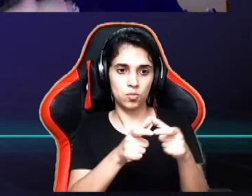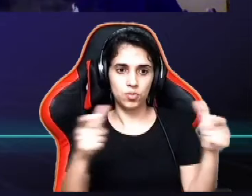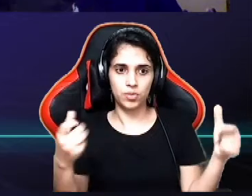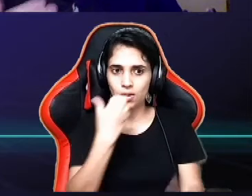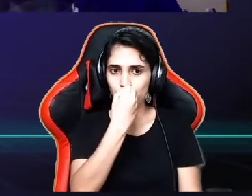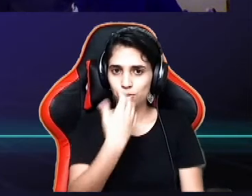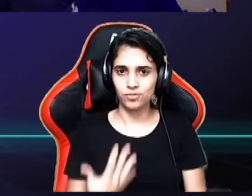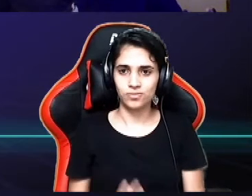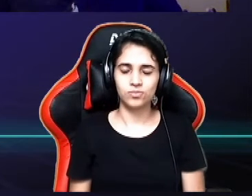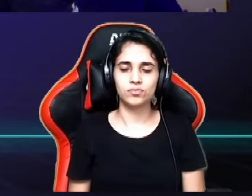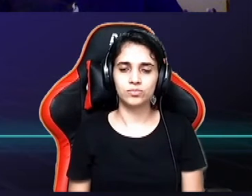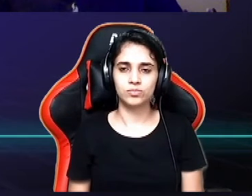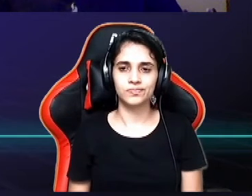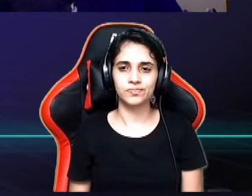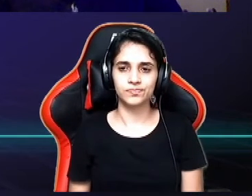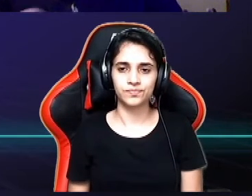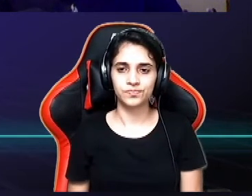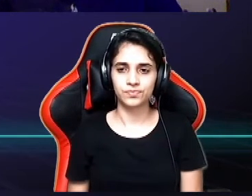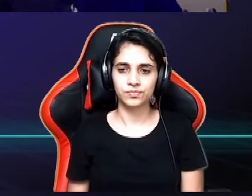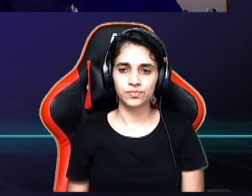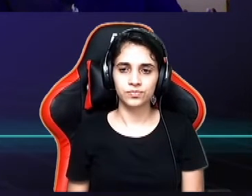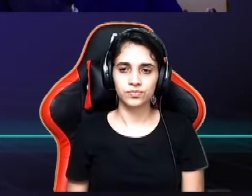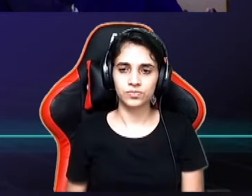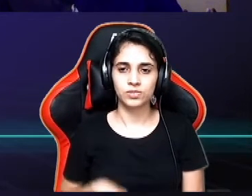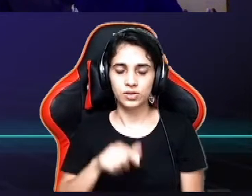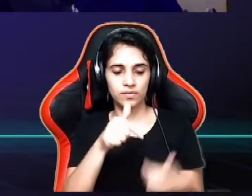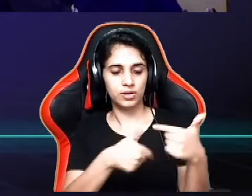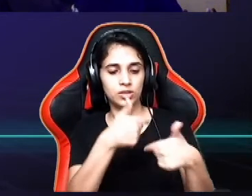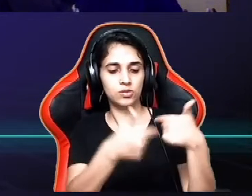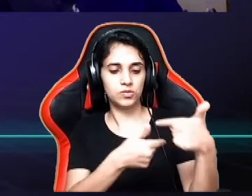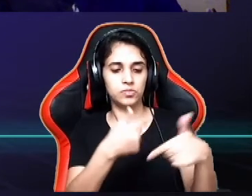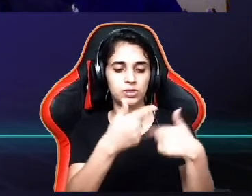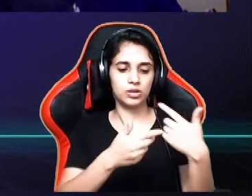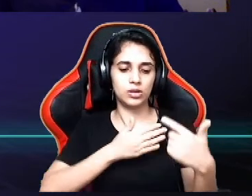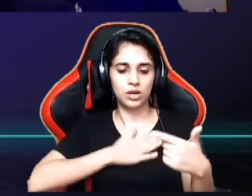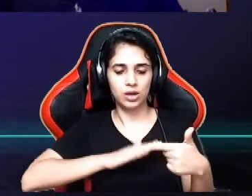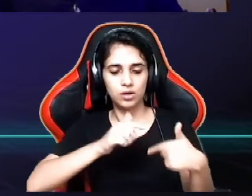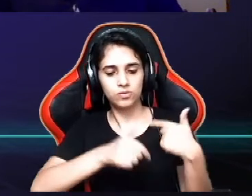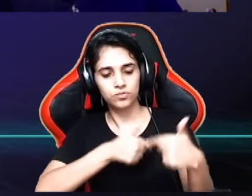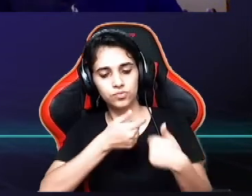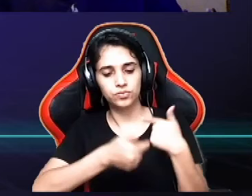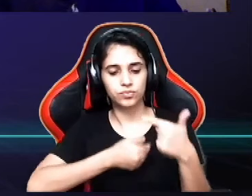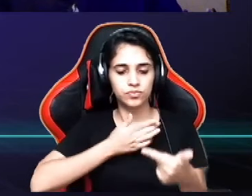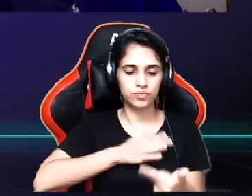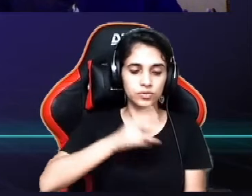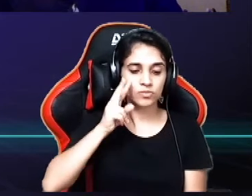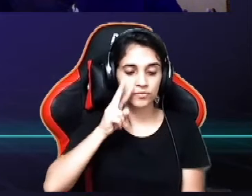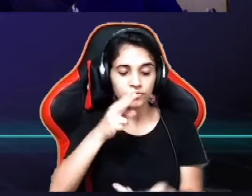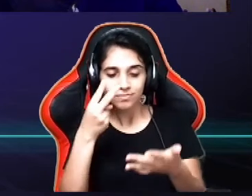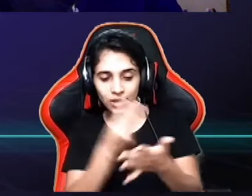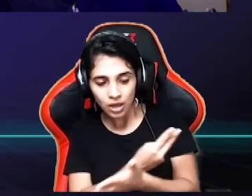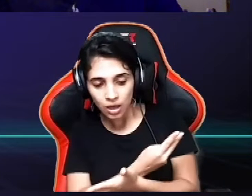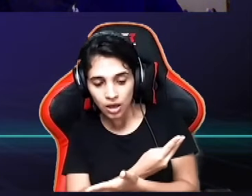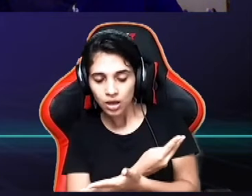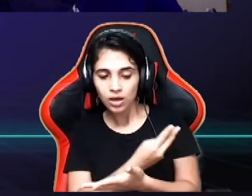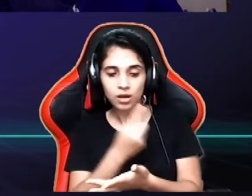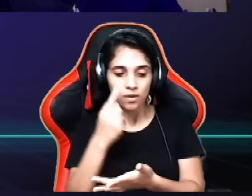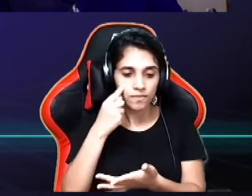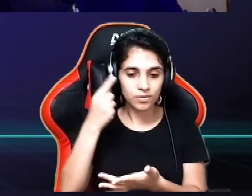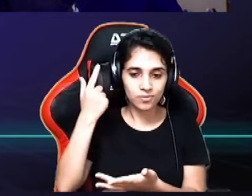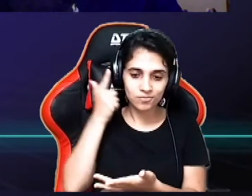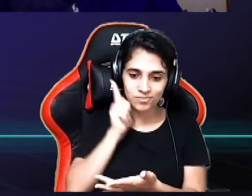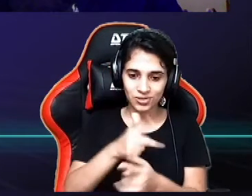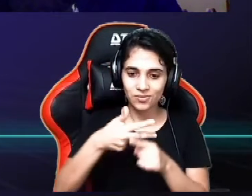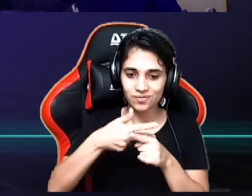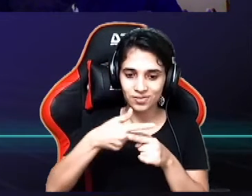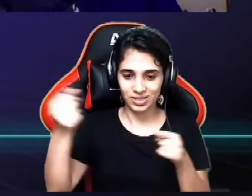and so we got greater reach. So as you work, you know, one day